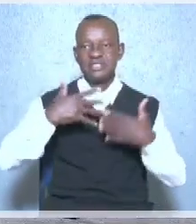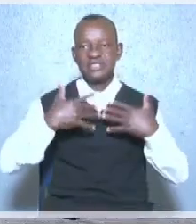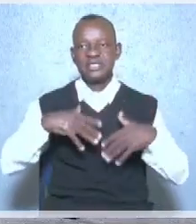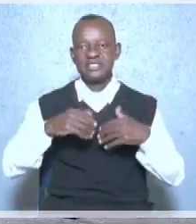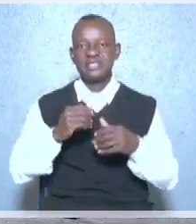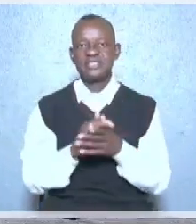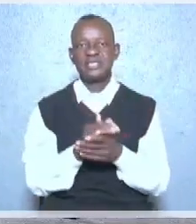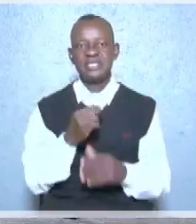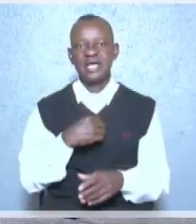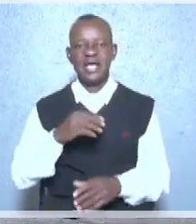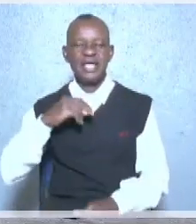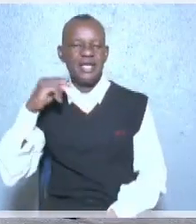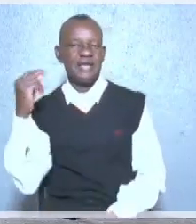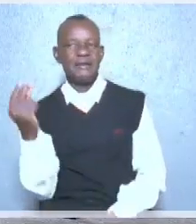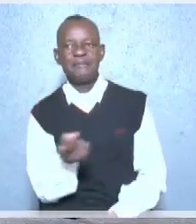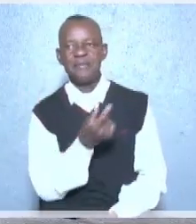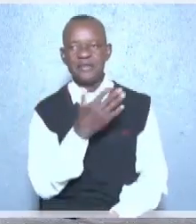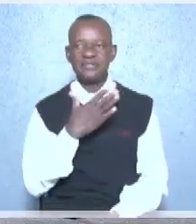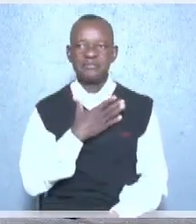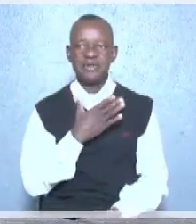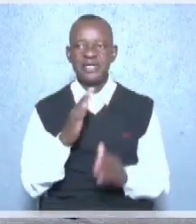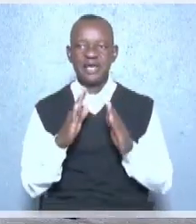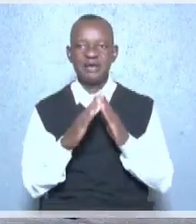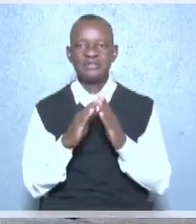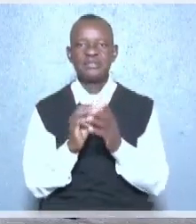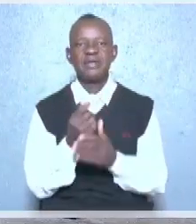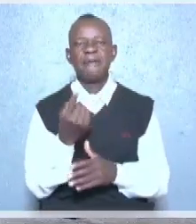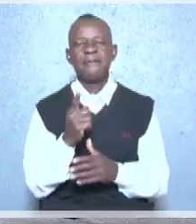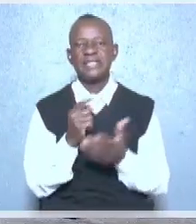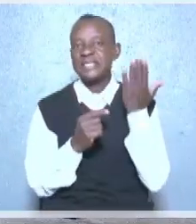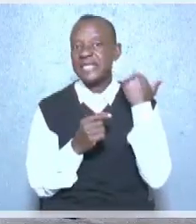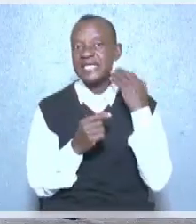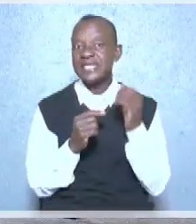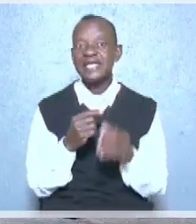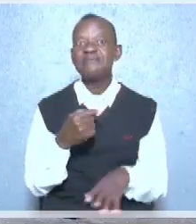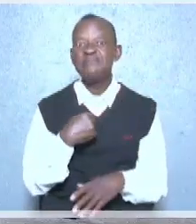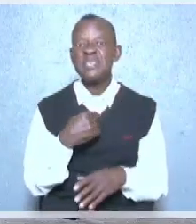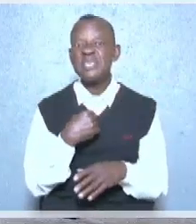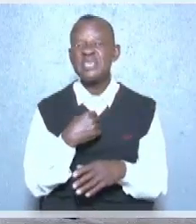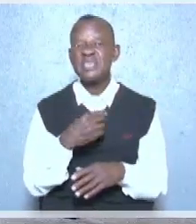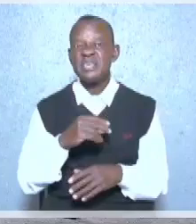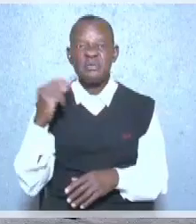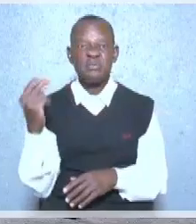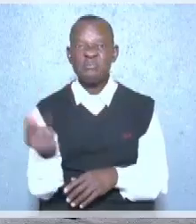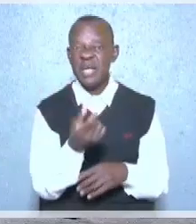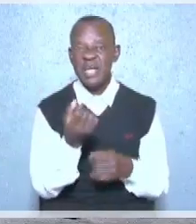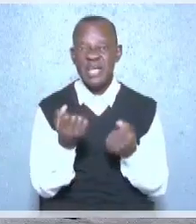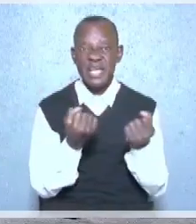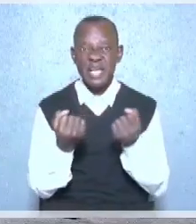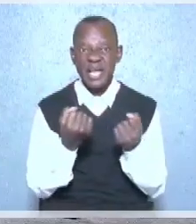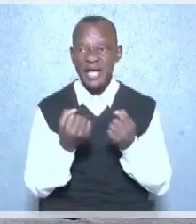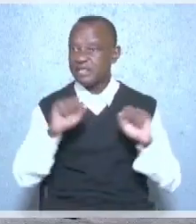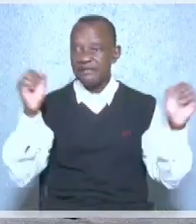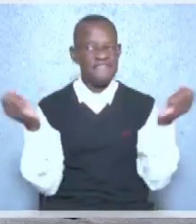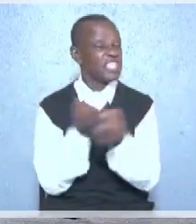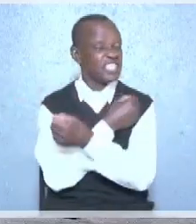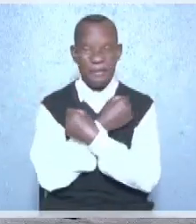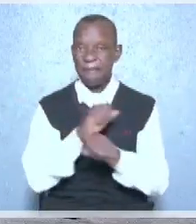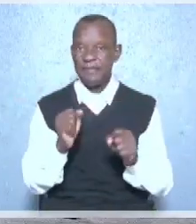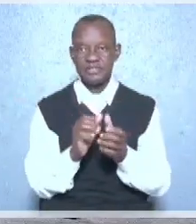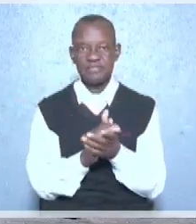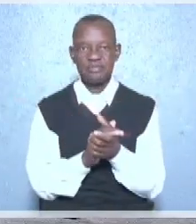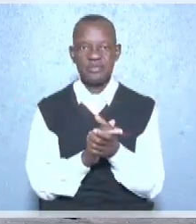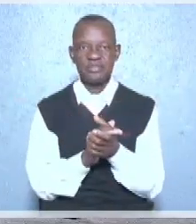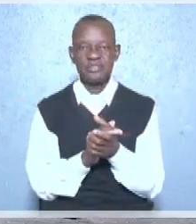You never was even able to buy a car or something. And with your first job at this